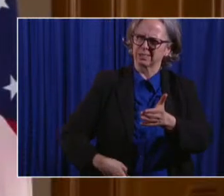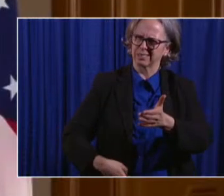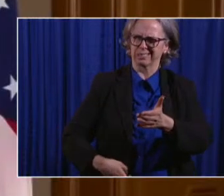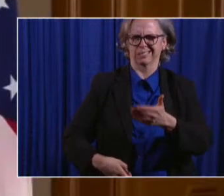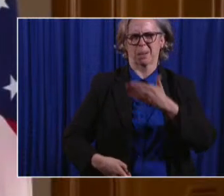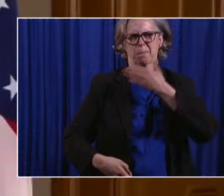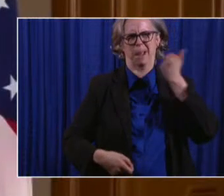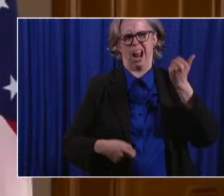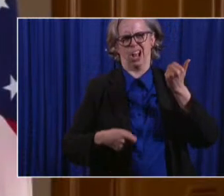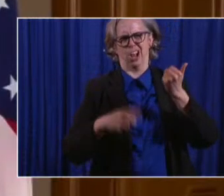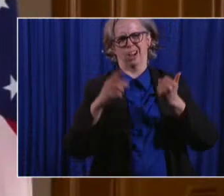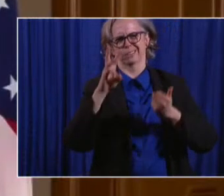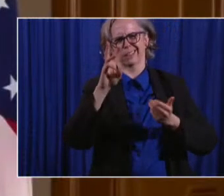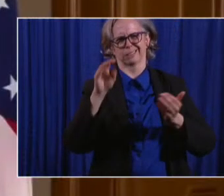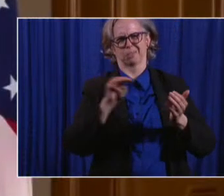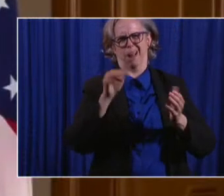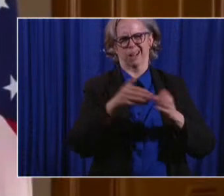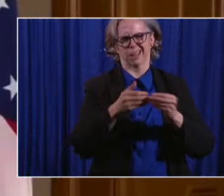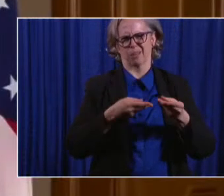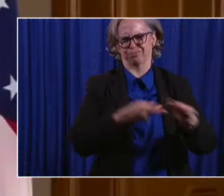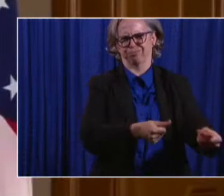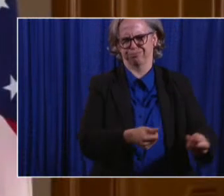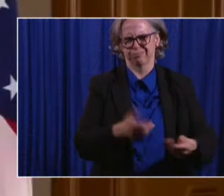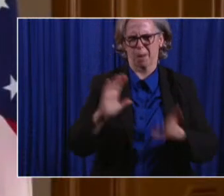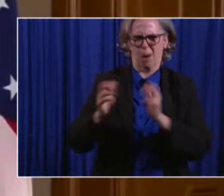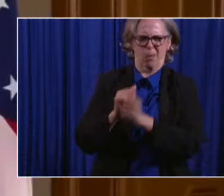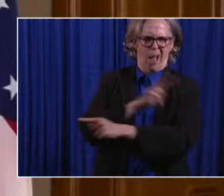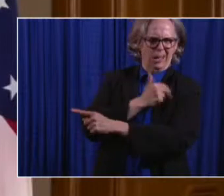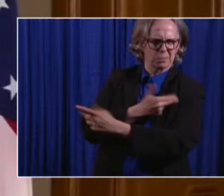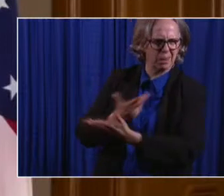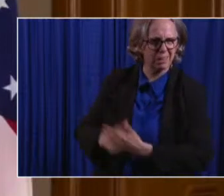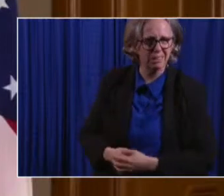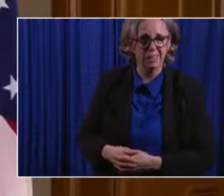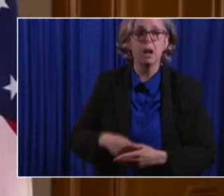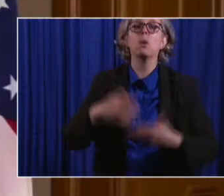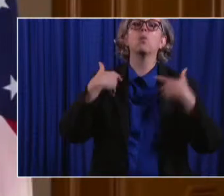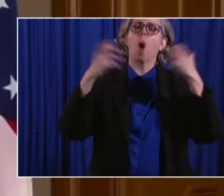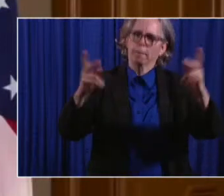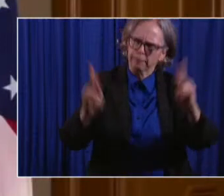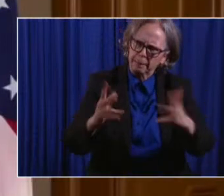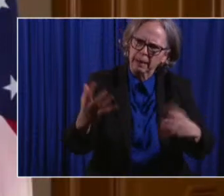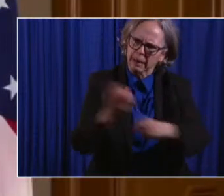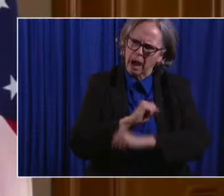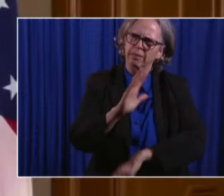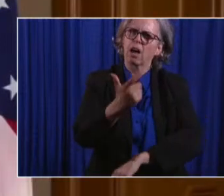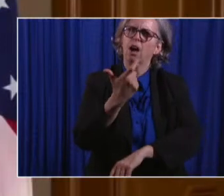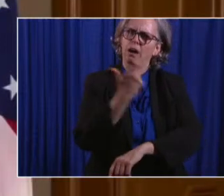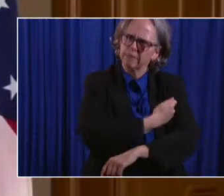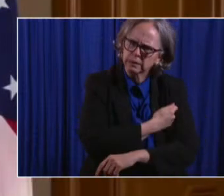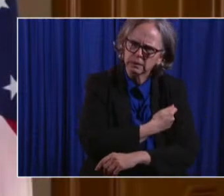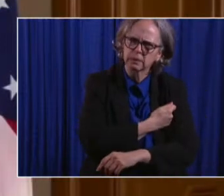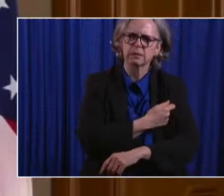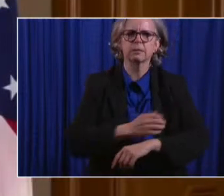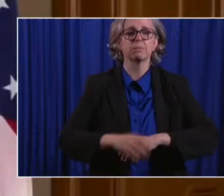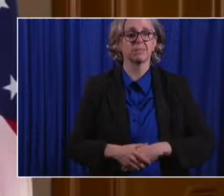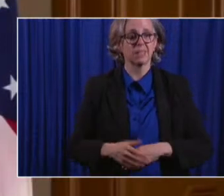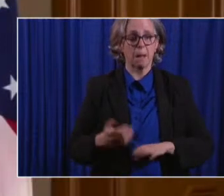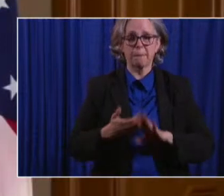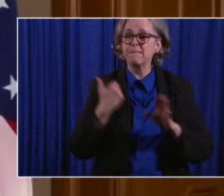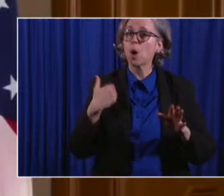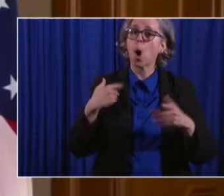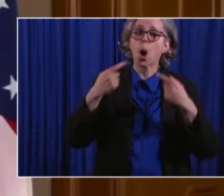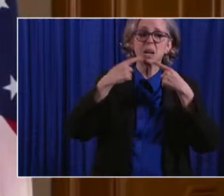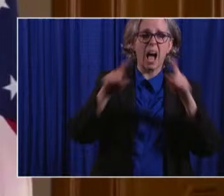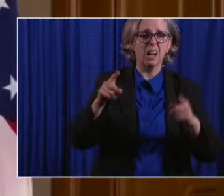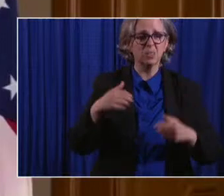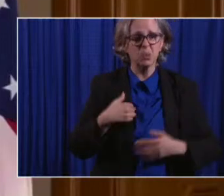up and to drive the virus down, it seems to me would be irresponsible. We didn't know how well it would work, frankly. We were taking